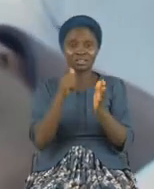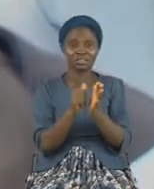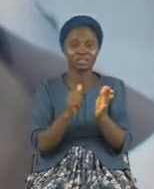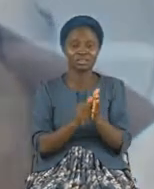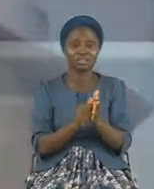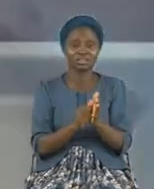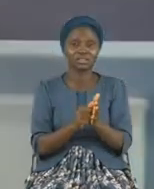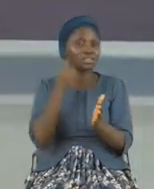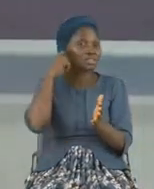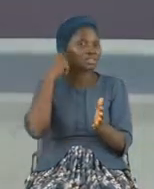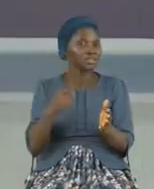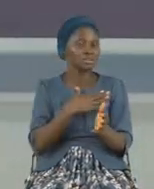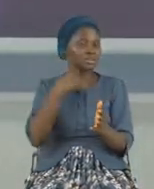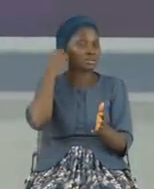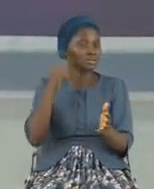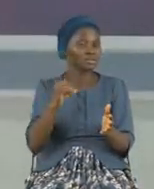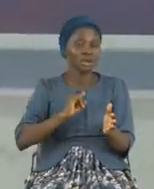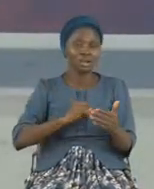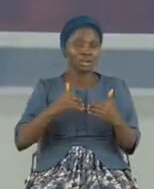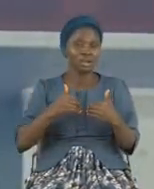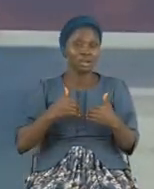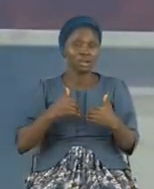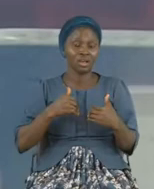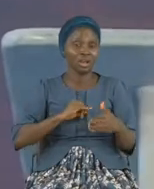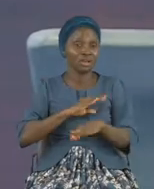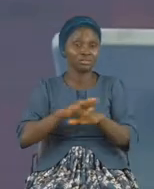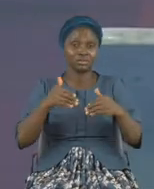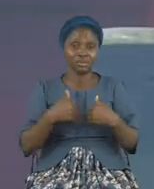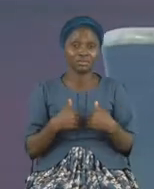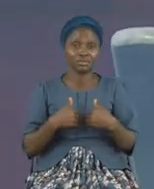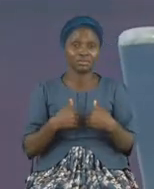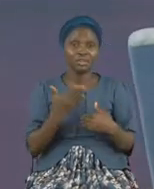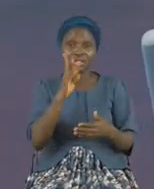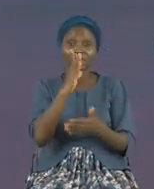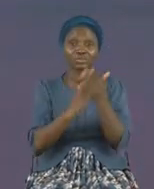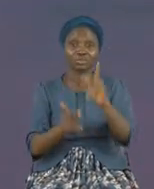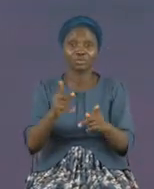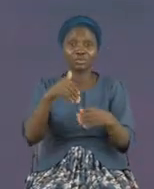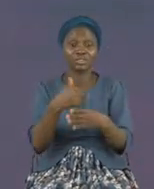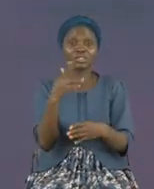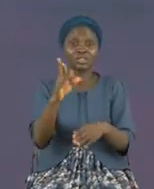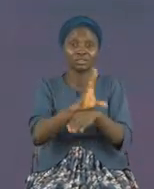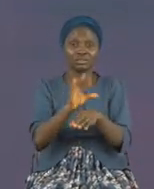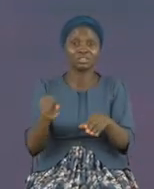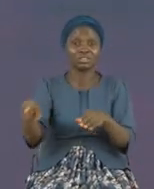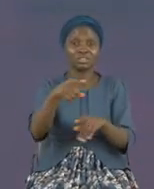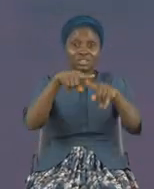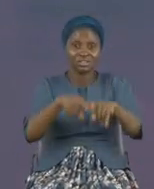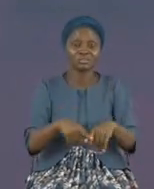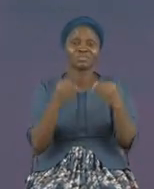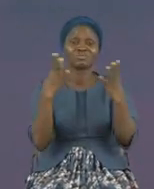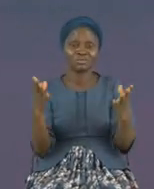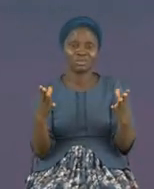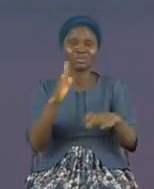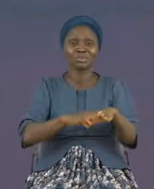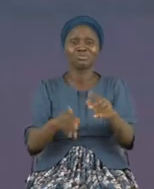people in their churches, they depend so much on people carrying